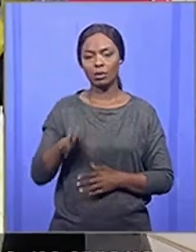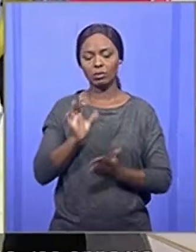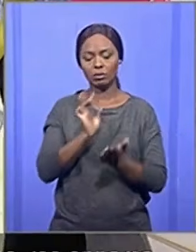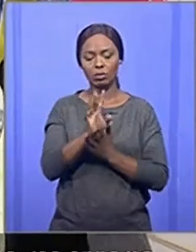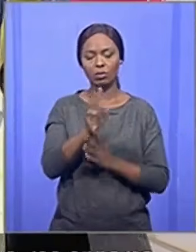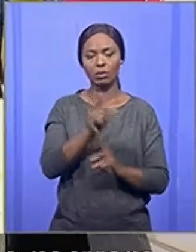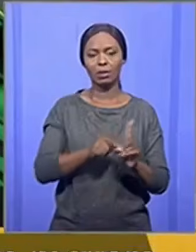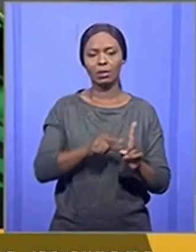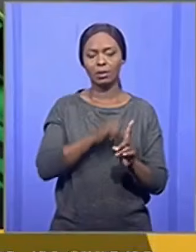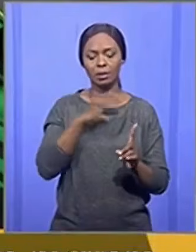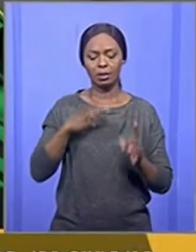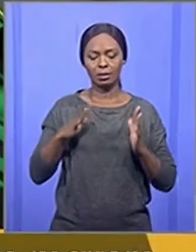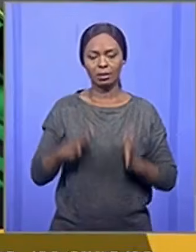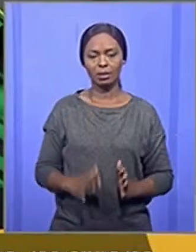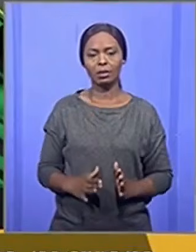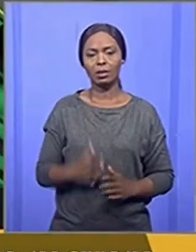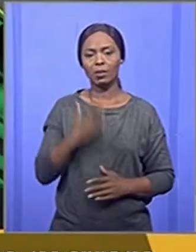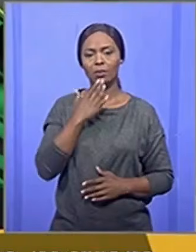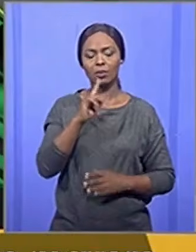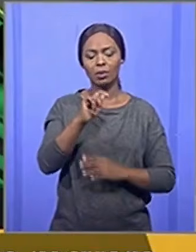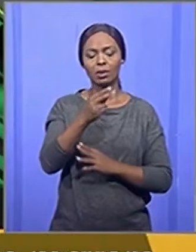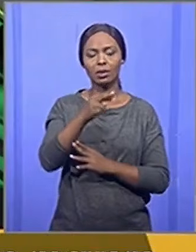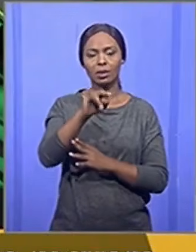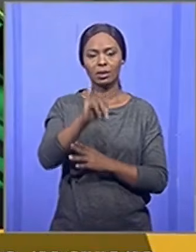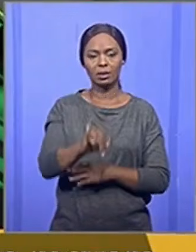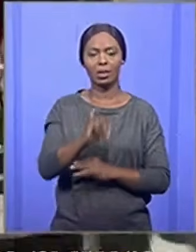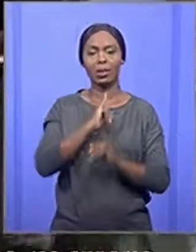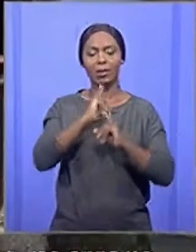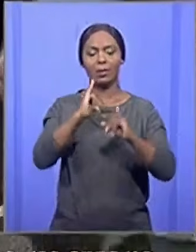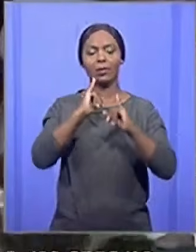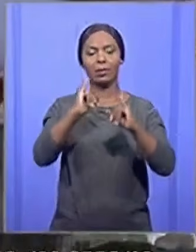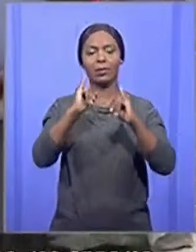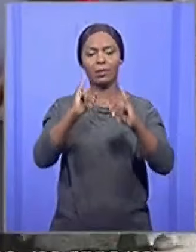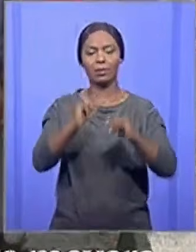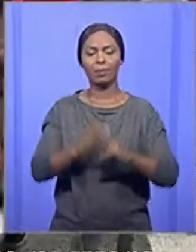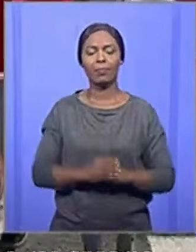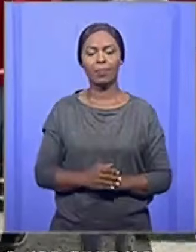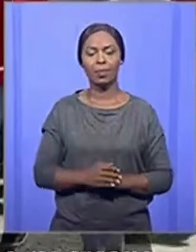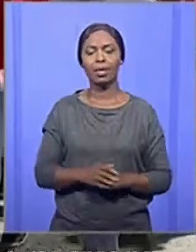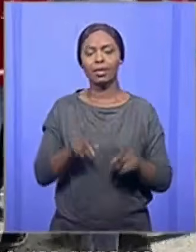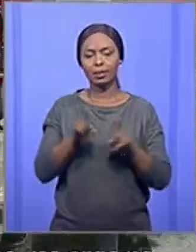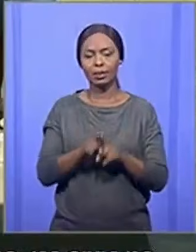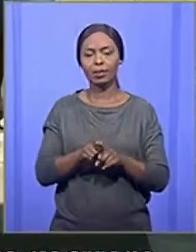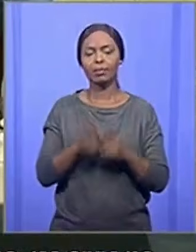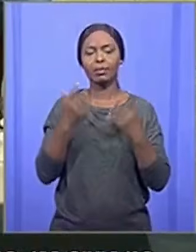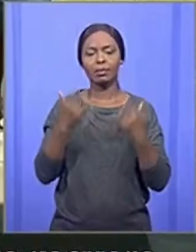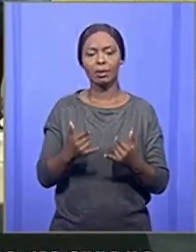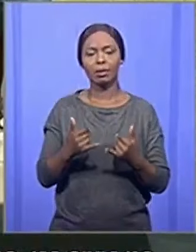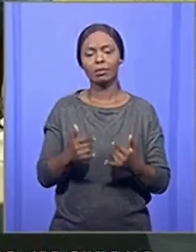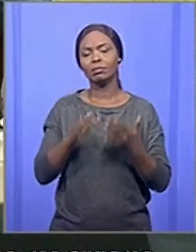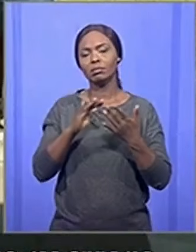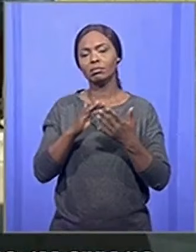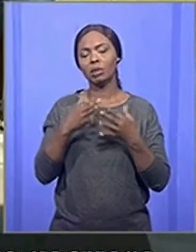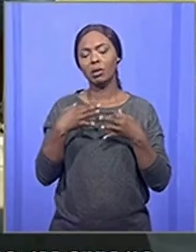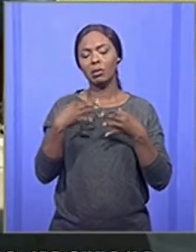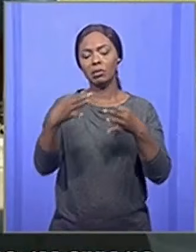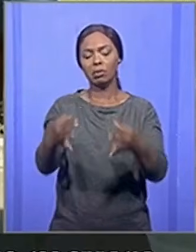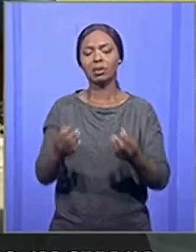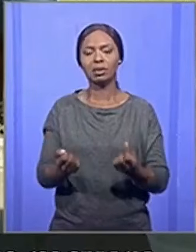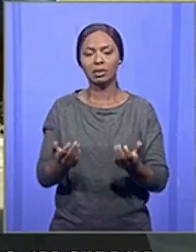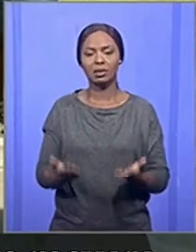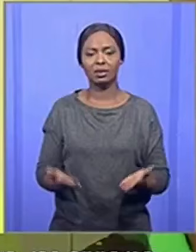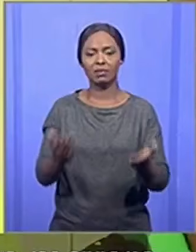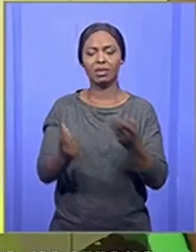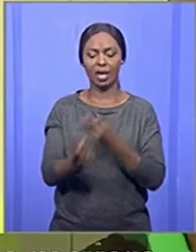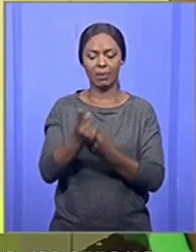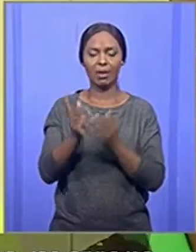Xolo Khalipa setulong sa hae. Maemo a mpefetse sena se bakile le hore ho be le ditiehiso phanong ya ditshebeletso.